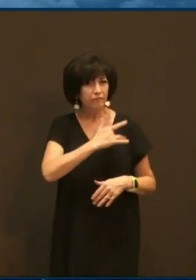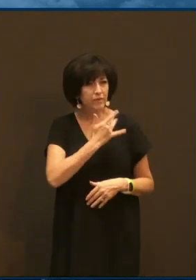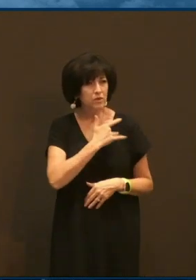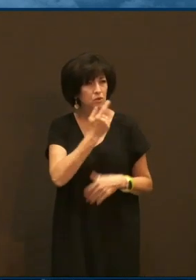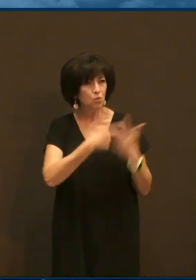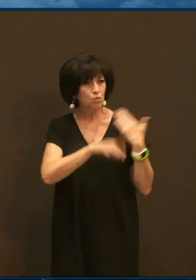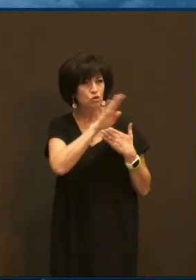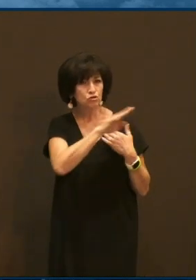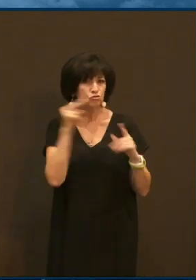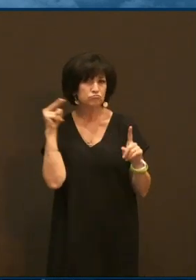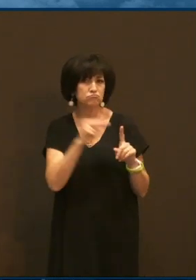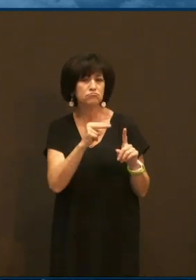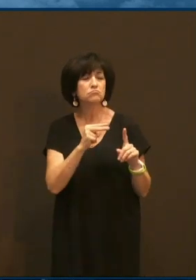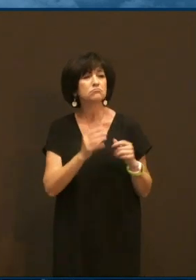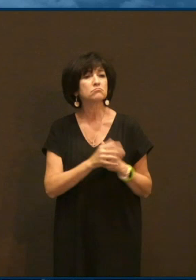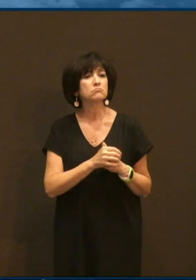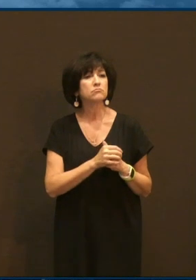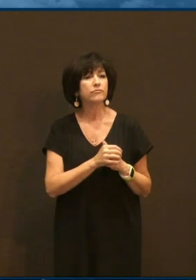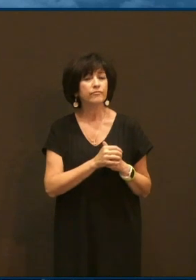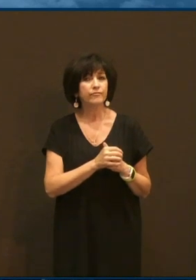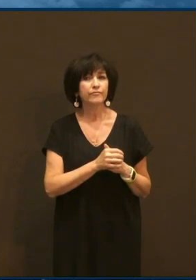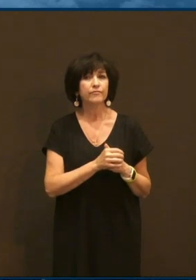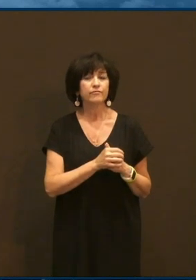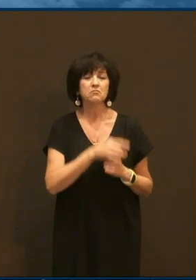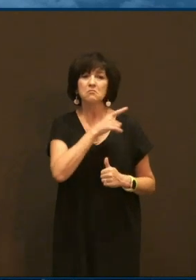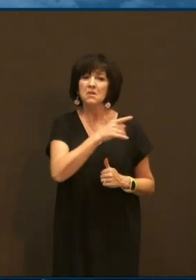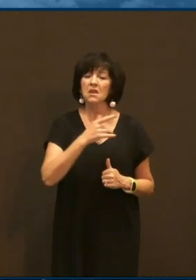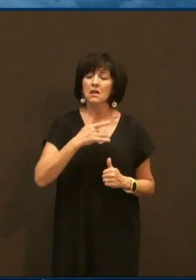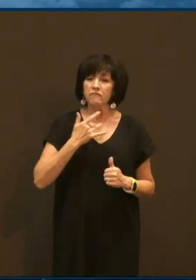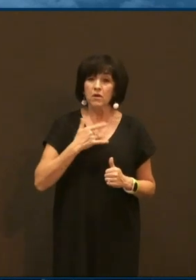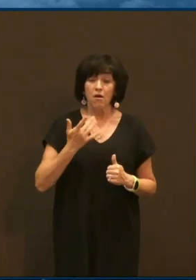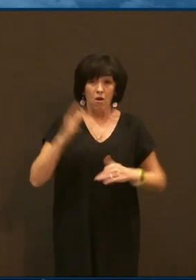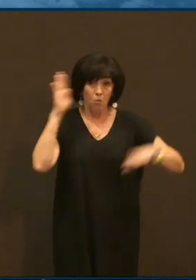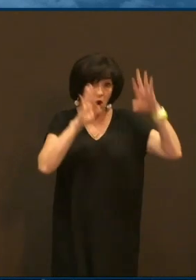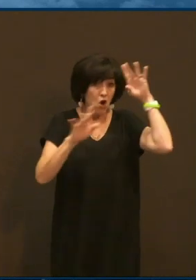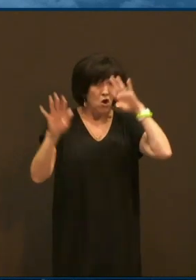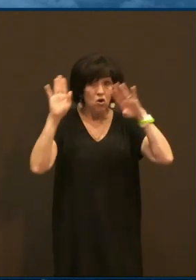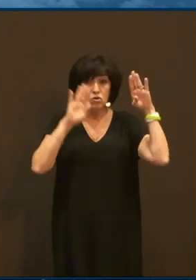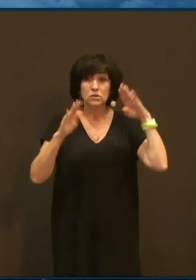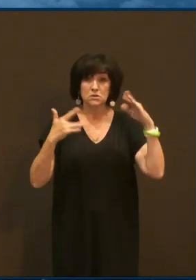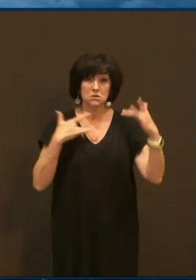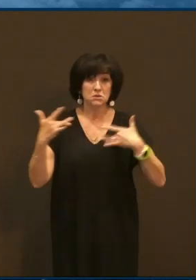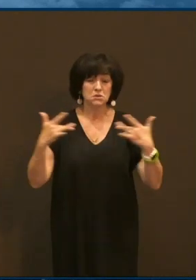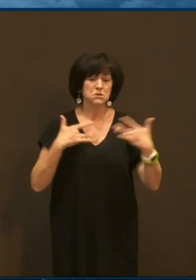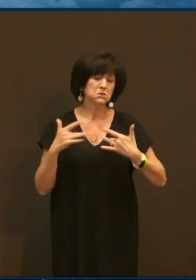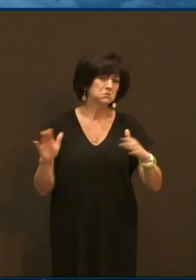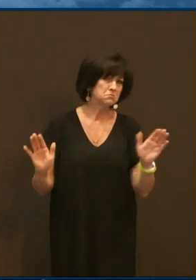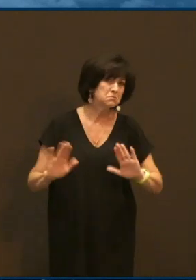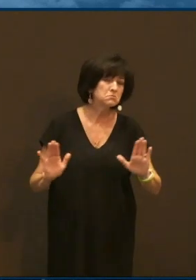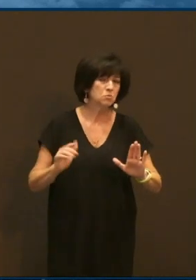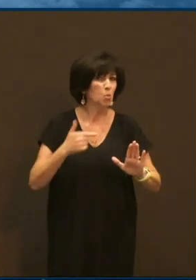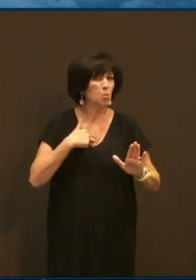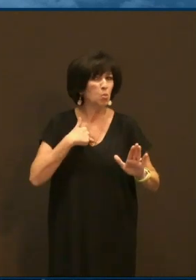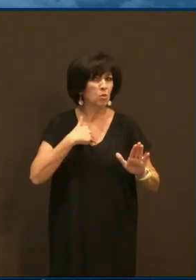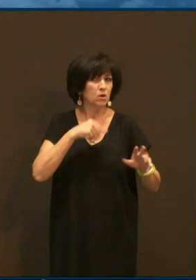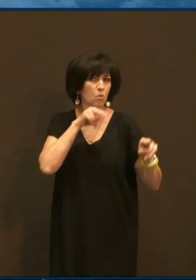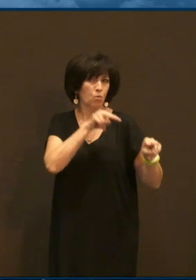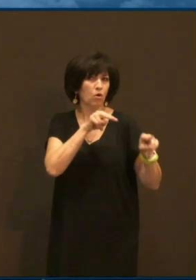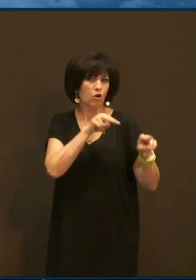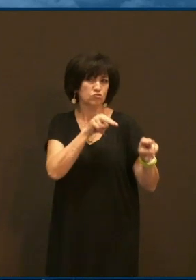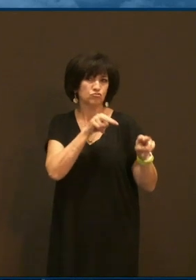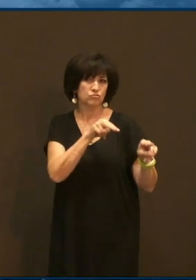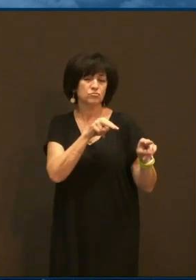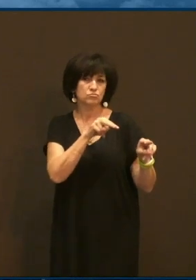uptick is nothing to be too concerned about, although it's a blip that we're going to keep our eye on. It